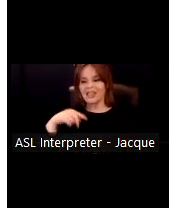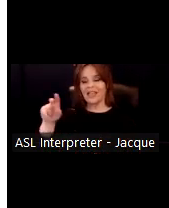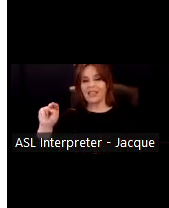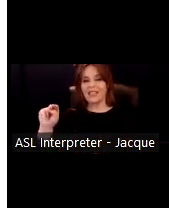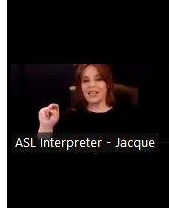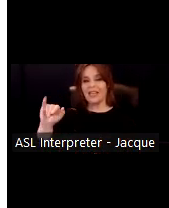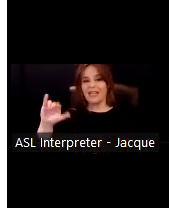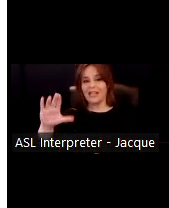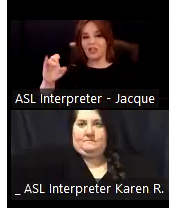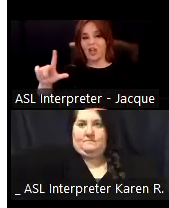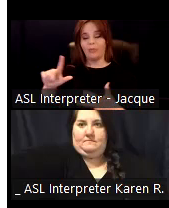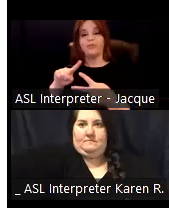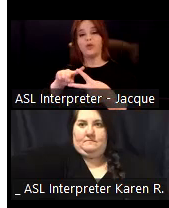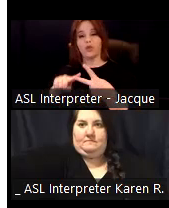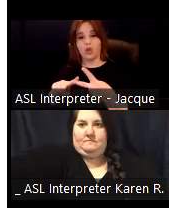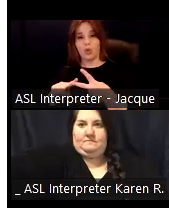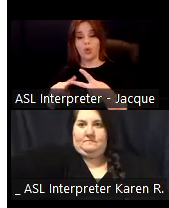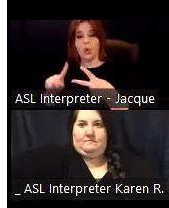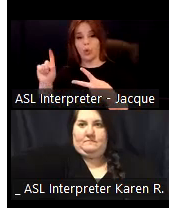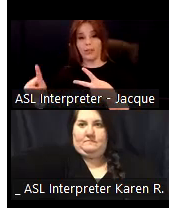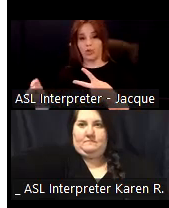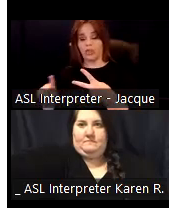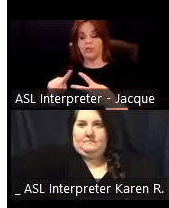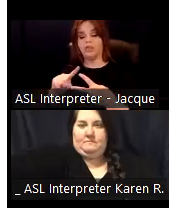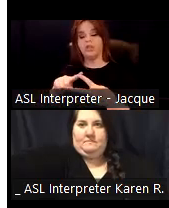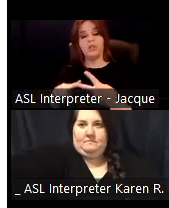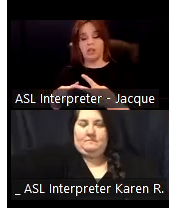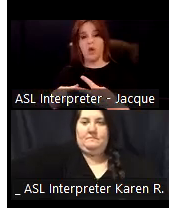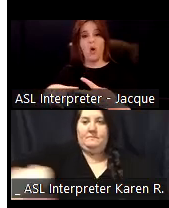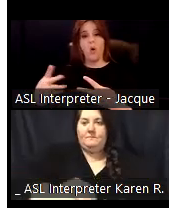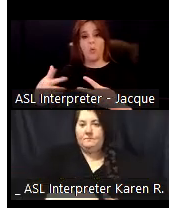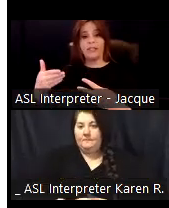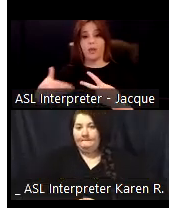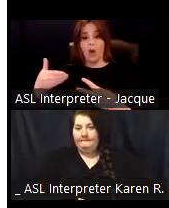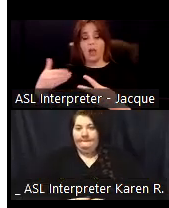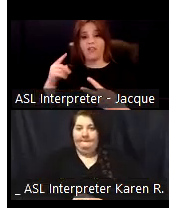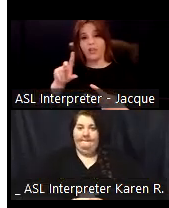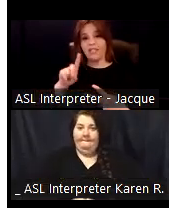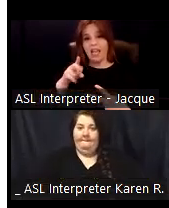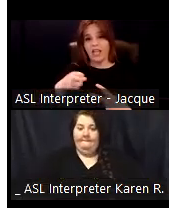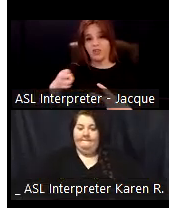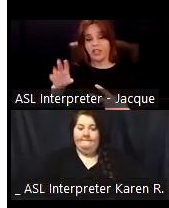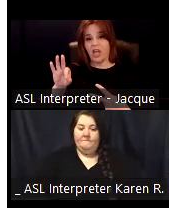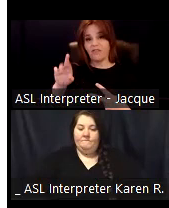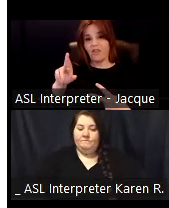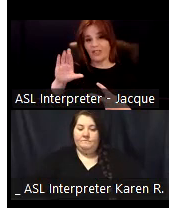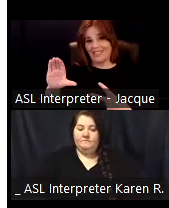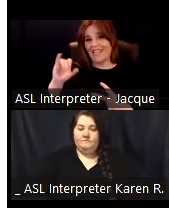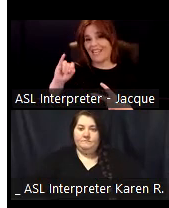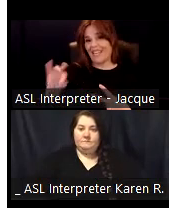My first question is, what is the process for the DHH FRC if the